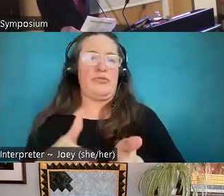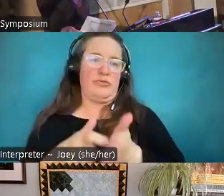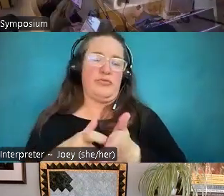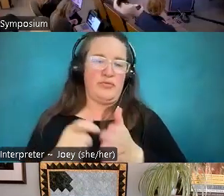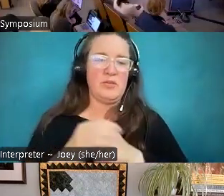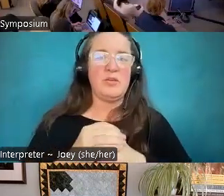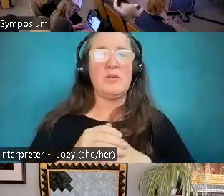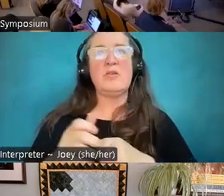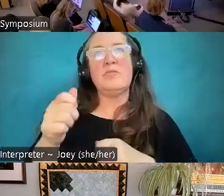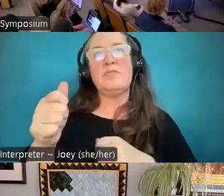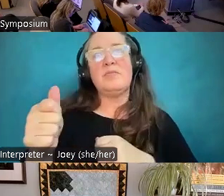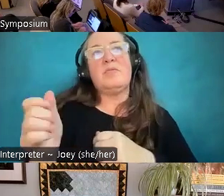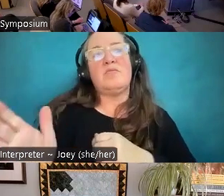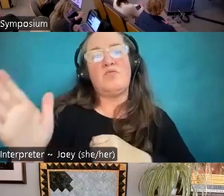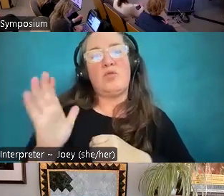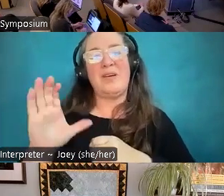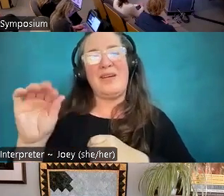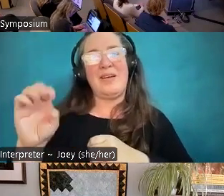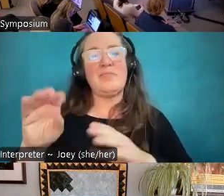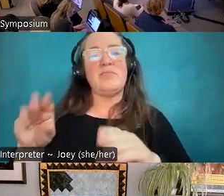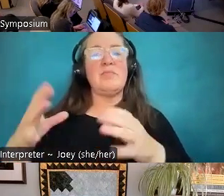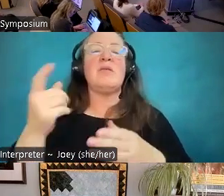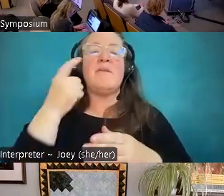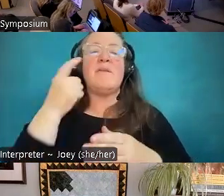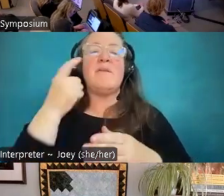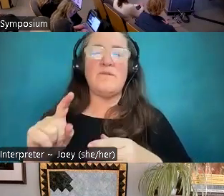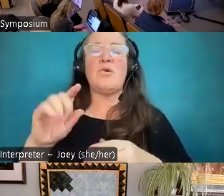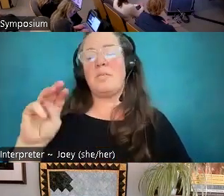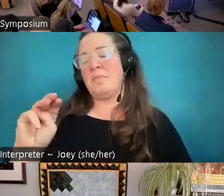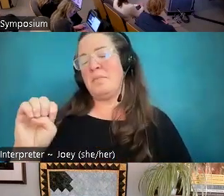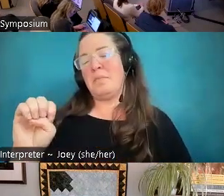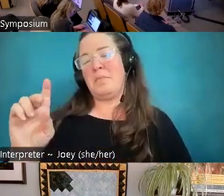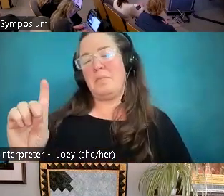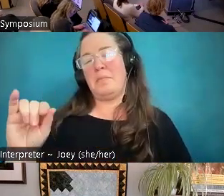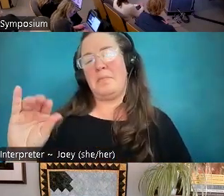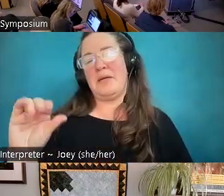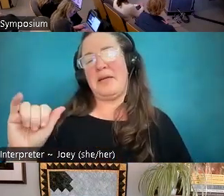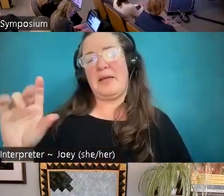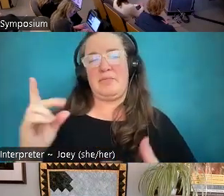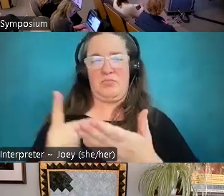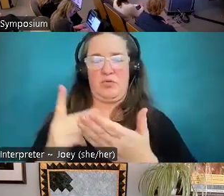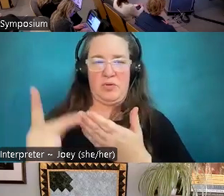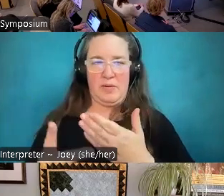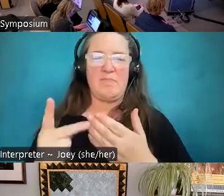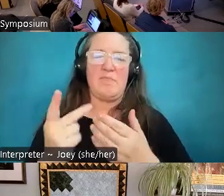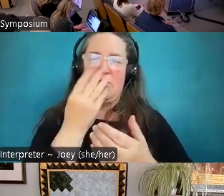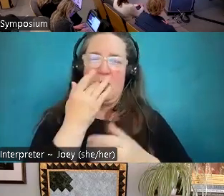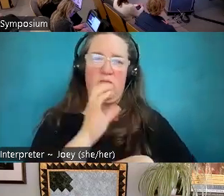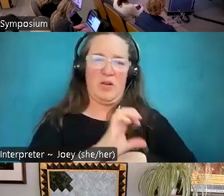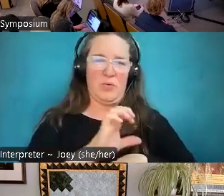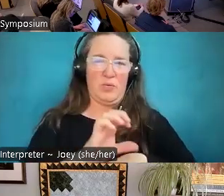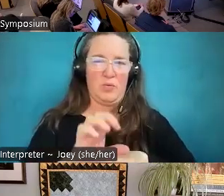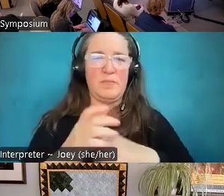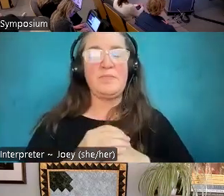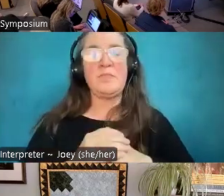for Colorado's Medicaid program. She brought her lived and professional experience to the long COVID community through Body Politics starting